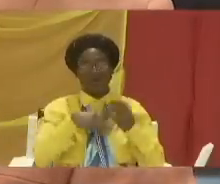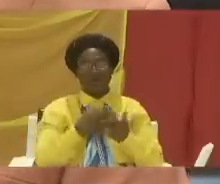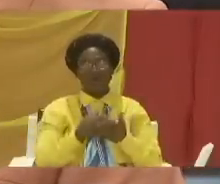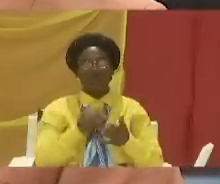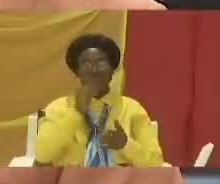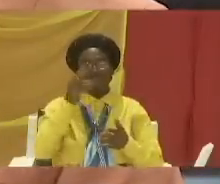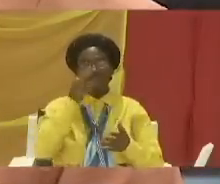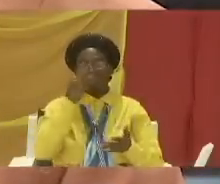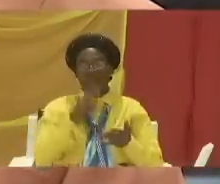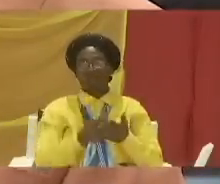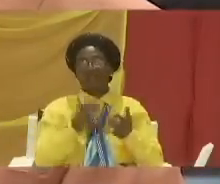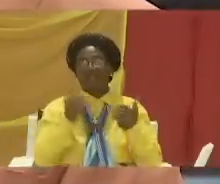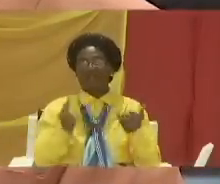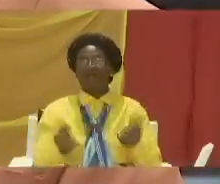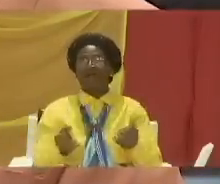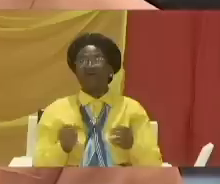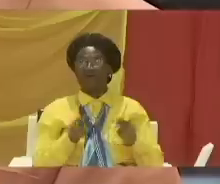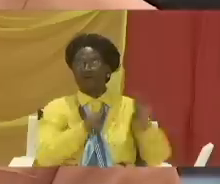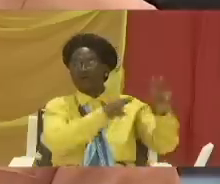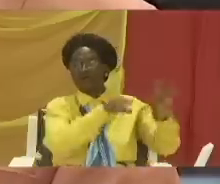Wait and see what is coming.